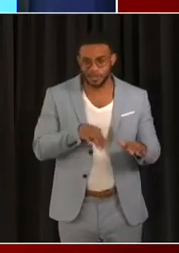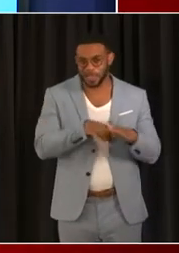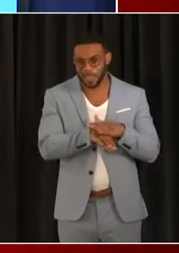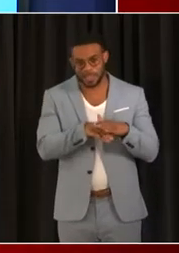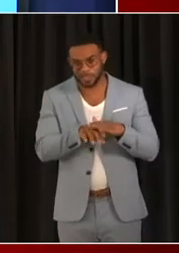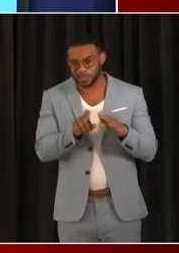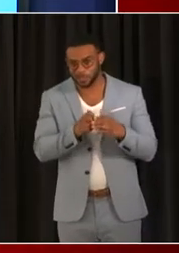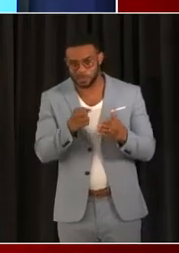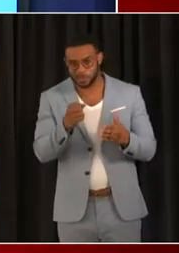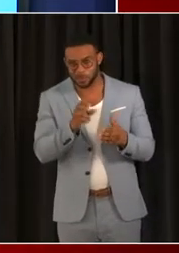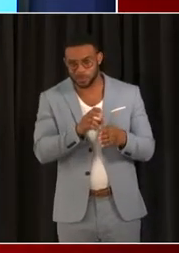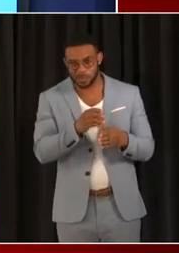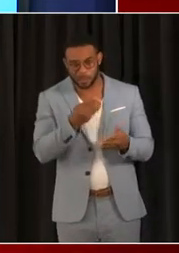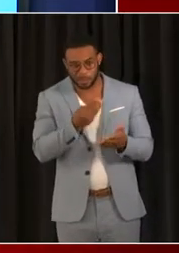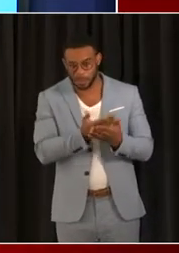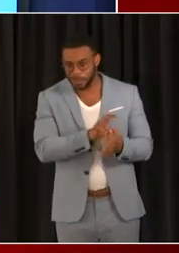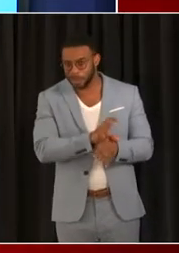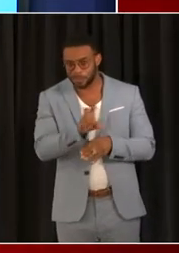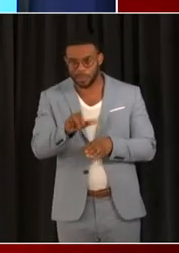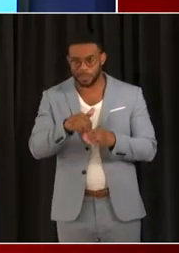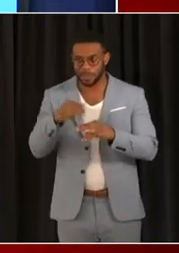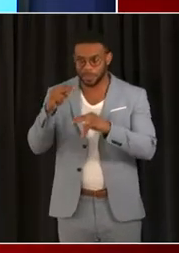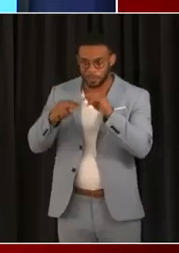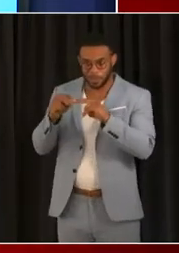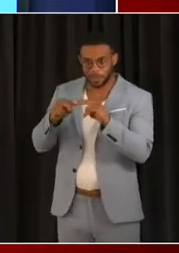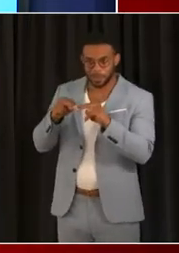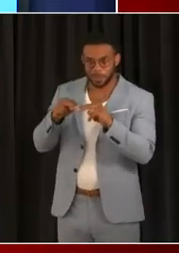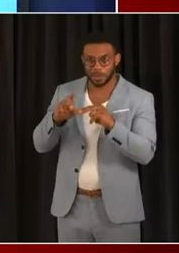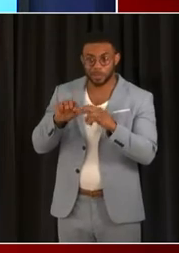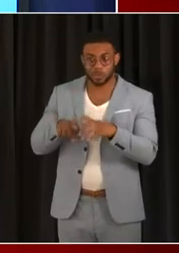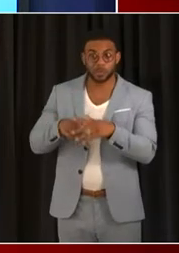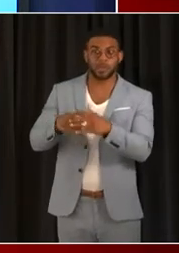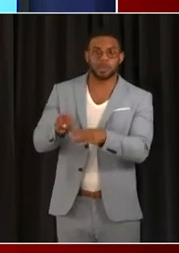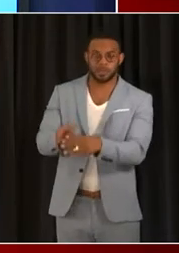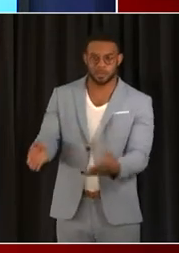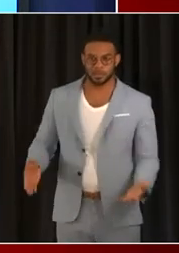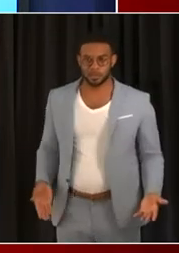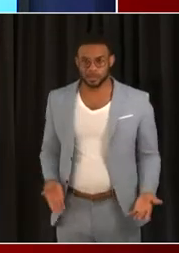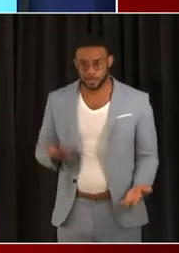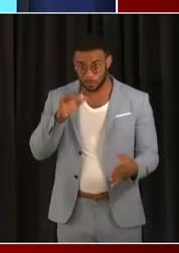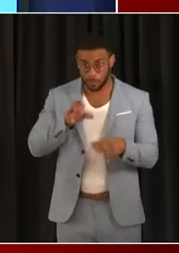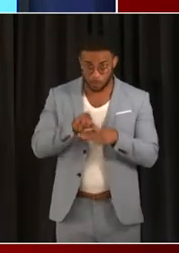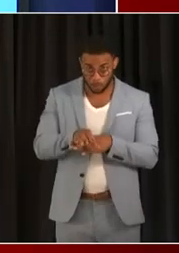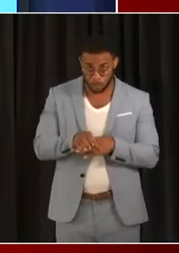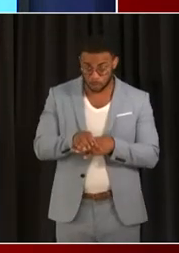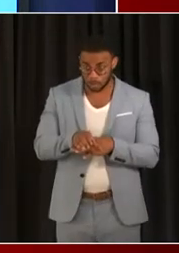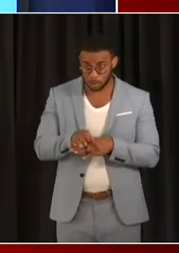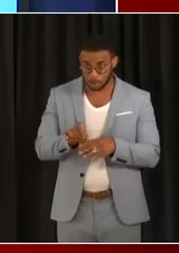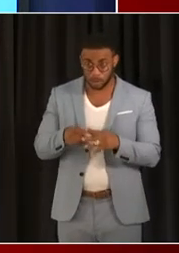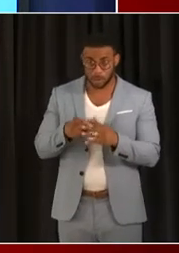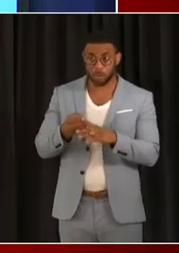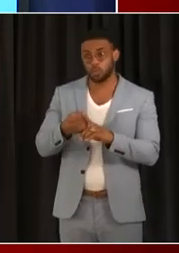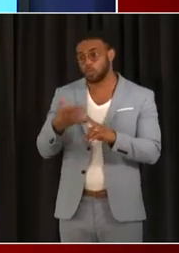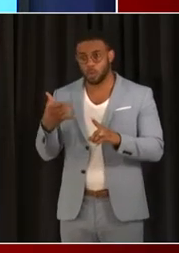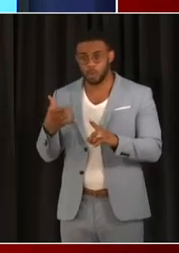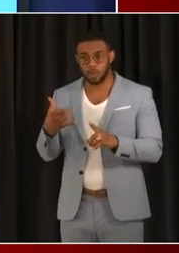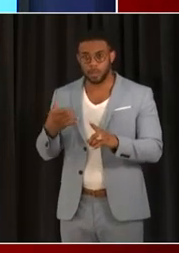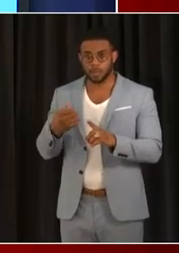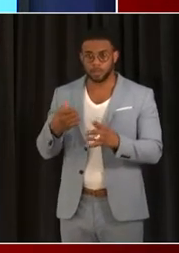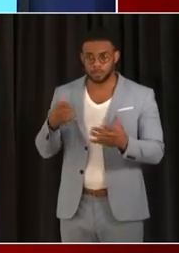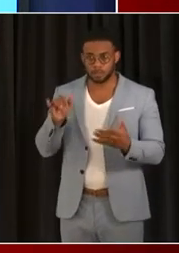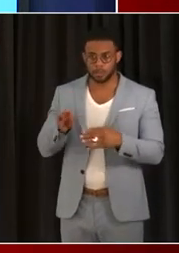access to capital and the ability to really start a business and if you're fortunate to start a business, to grow that business